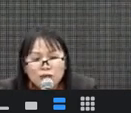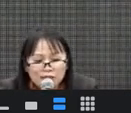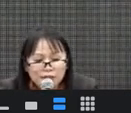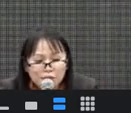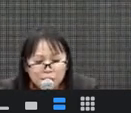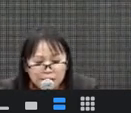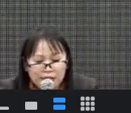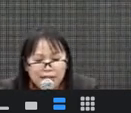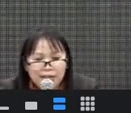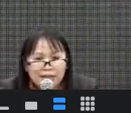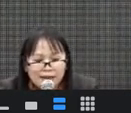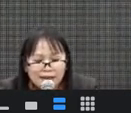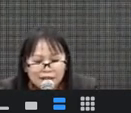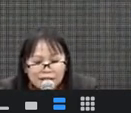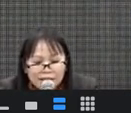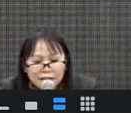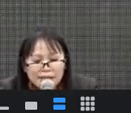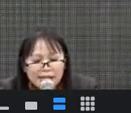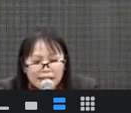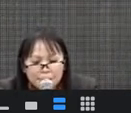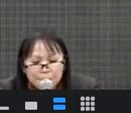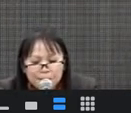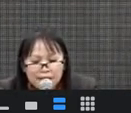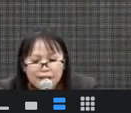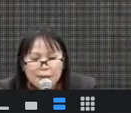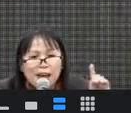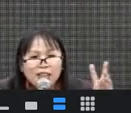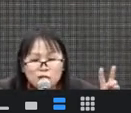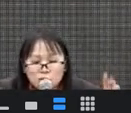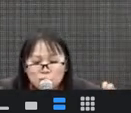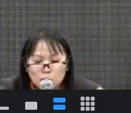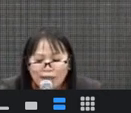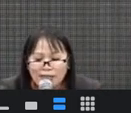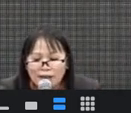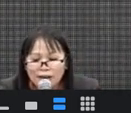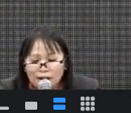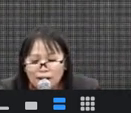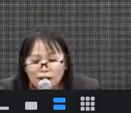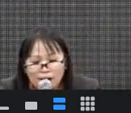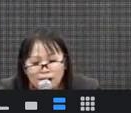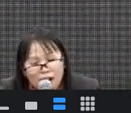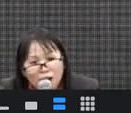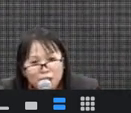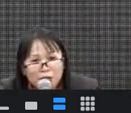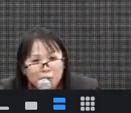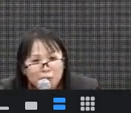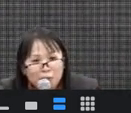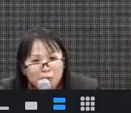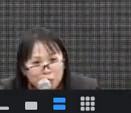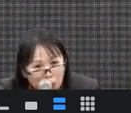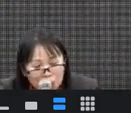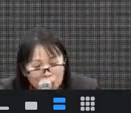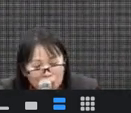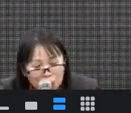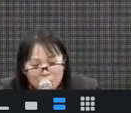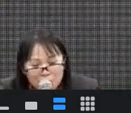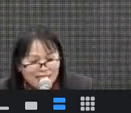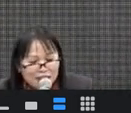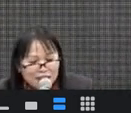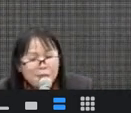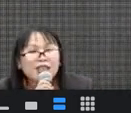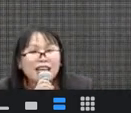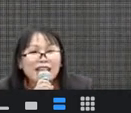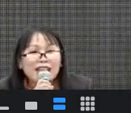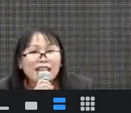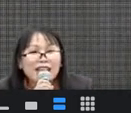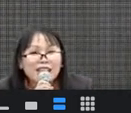to one who will soon join the world of work, earning your keep by sweat